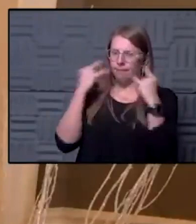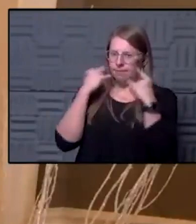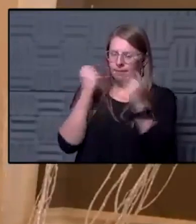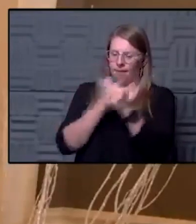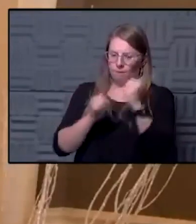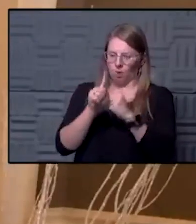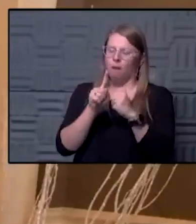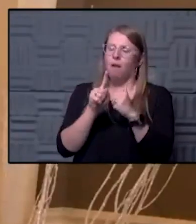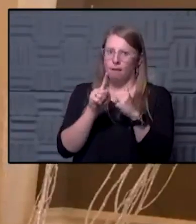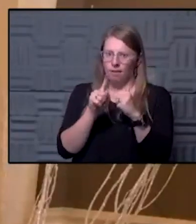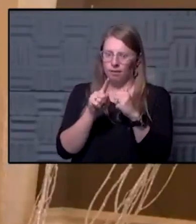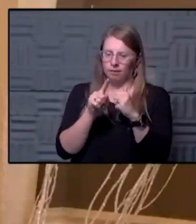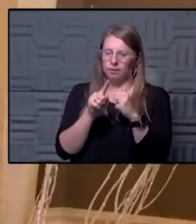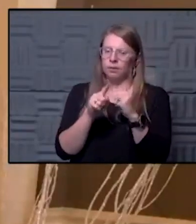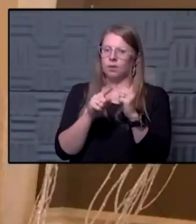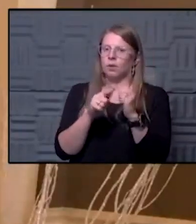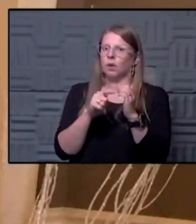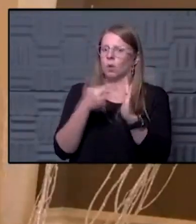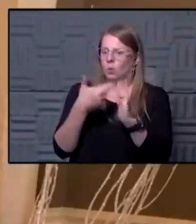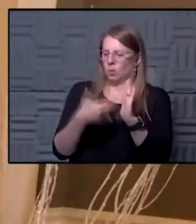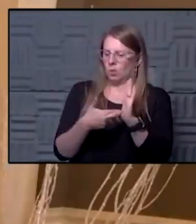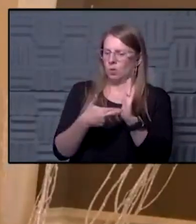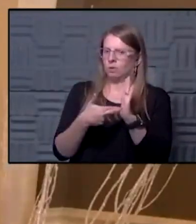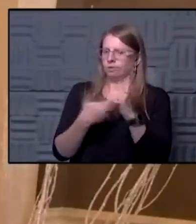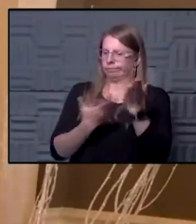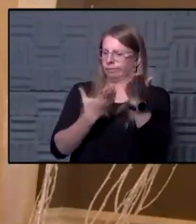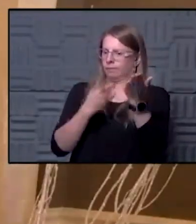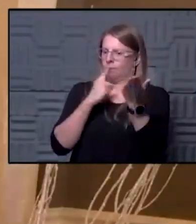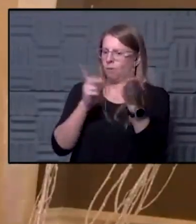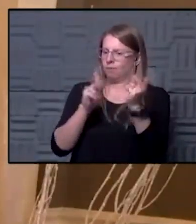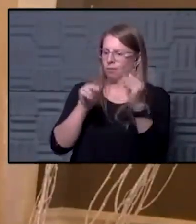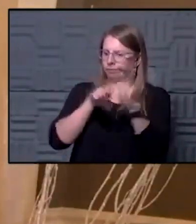a protocol, again, for those that actually come into